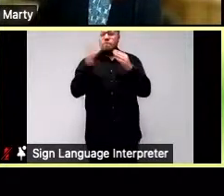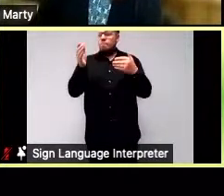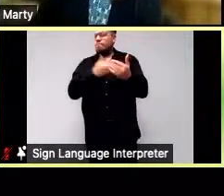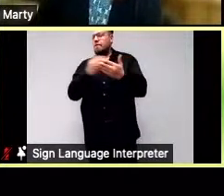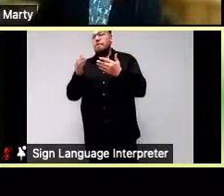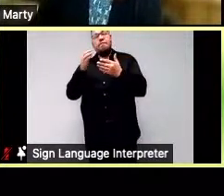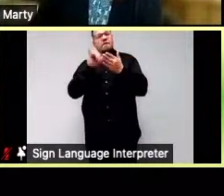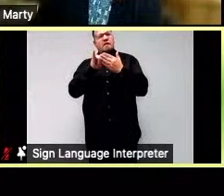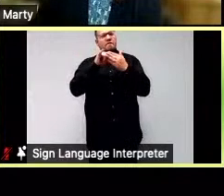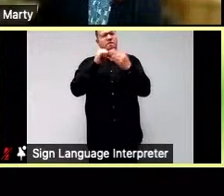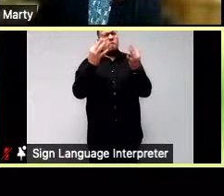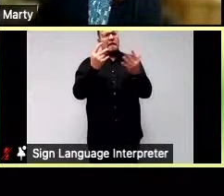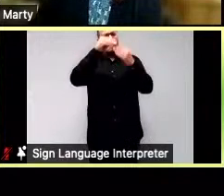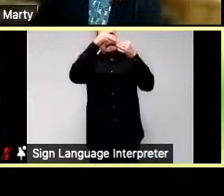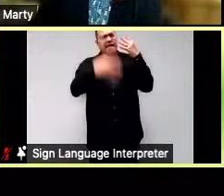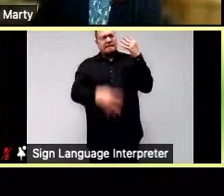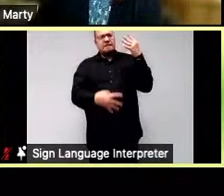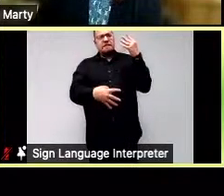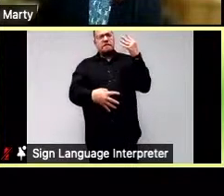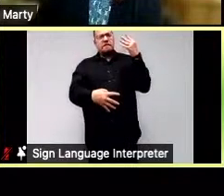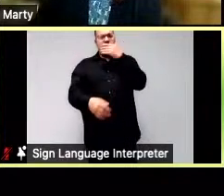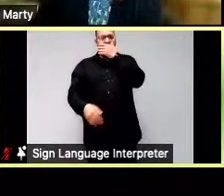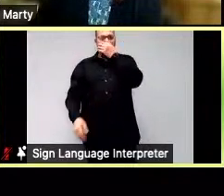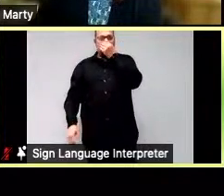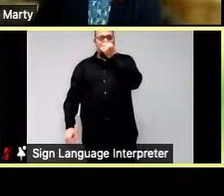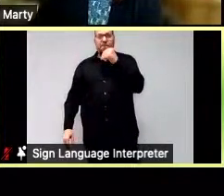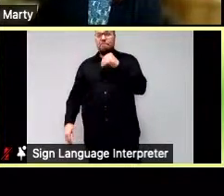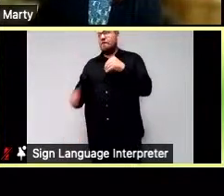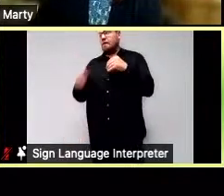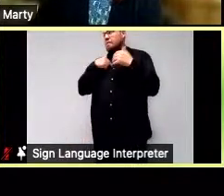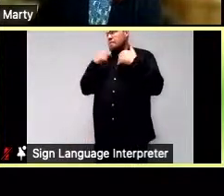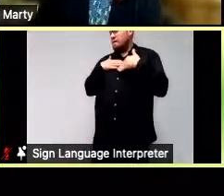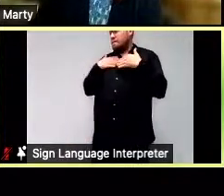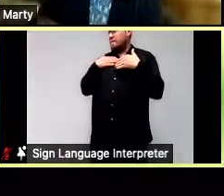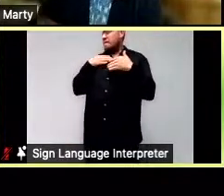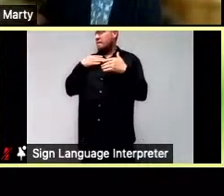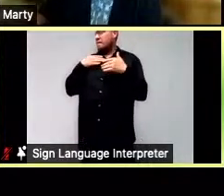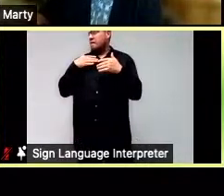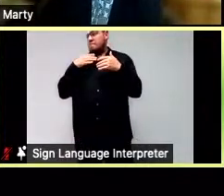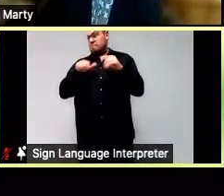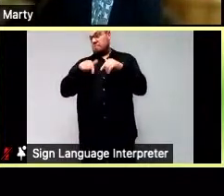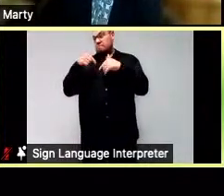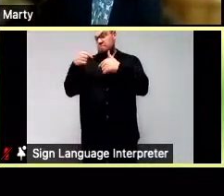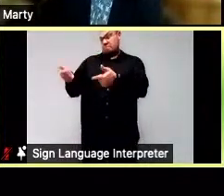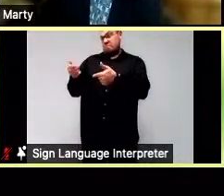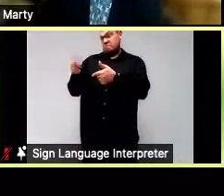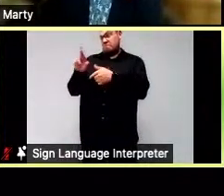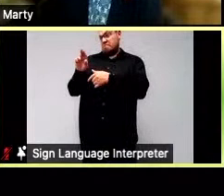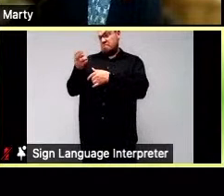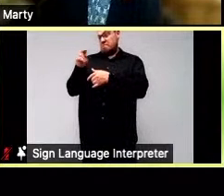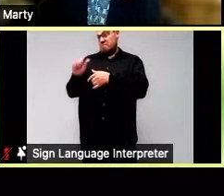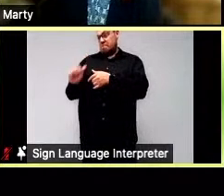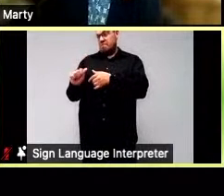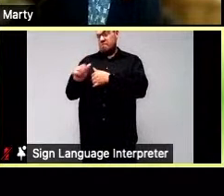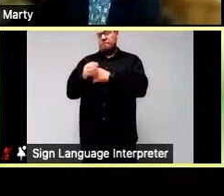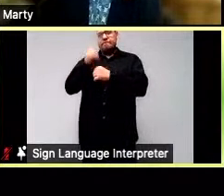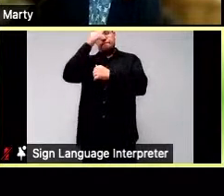usually a waiting list? I'm happy to turn that over to Rhonda. Come on up.